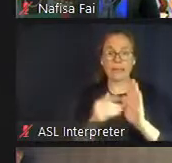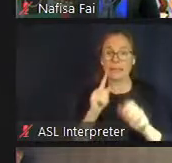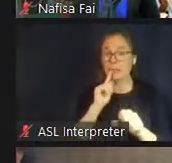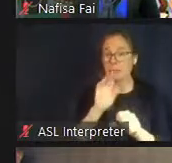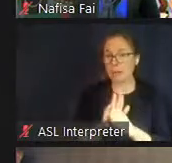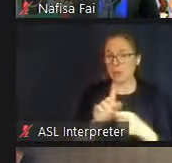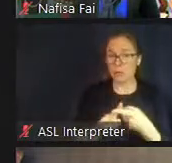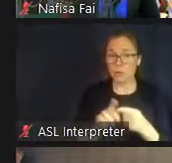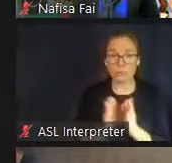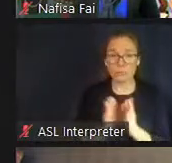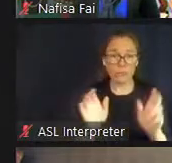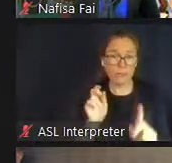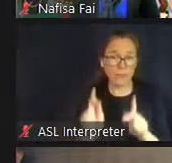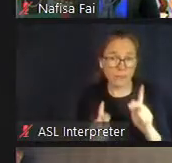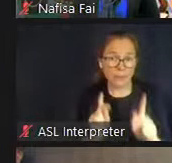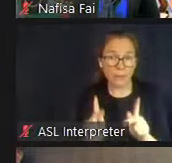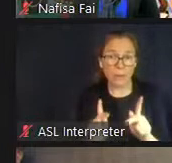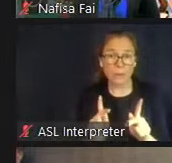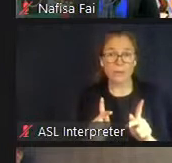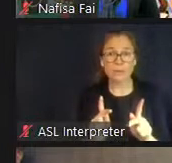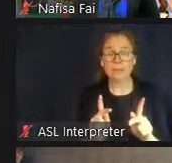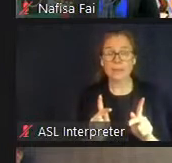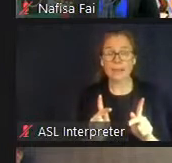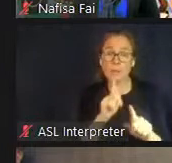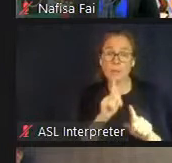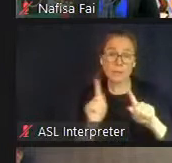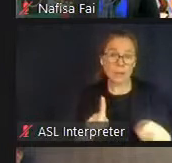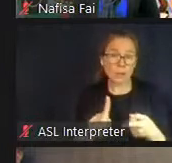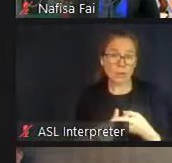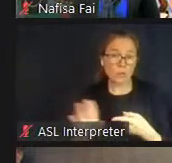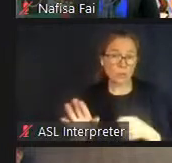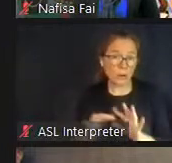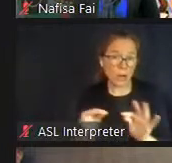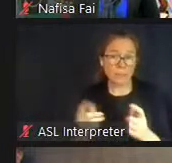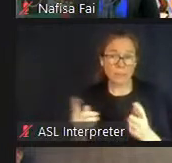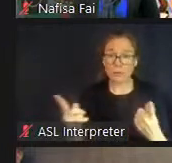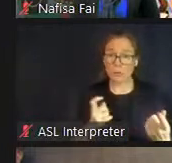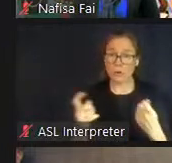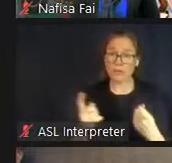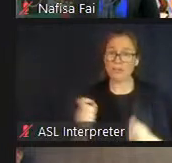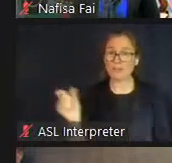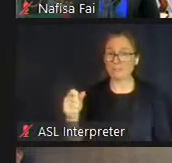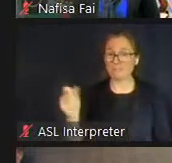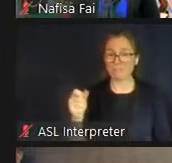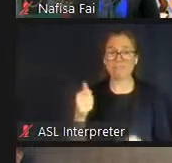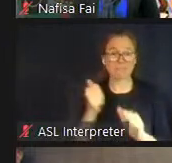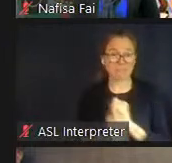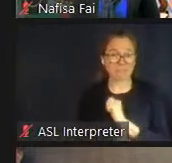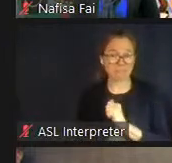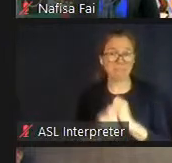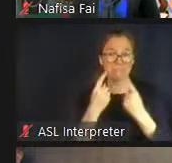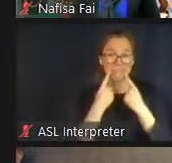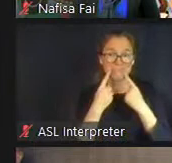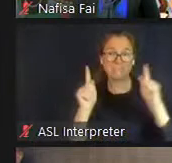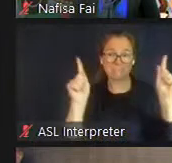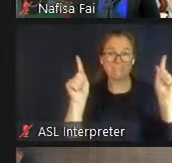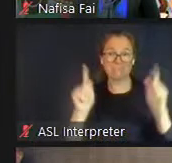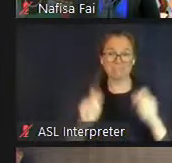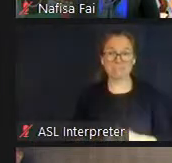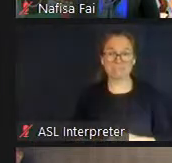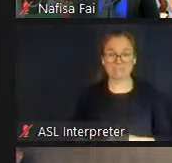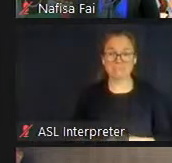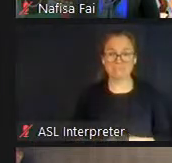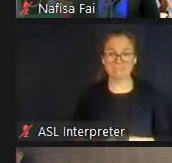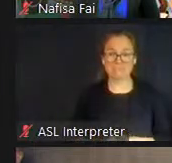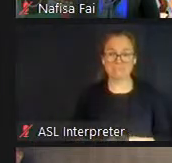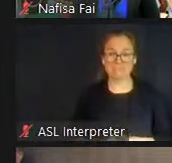and getting responses to comments and questions was very much there. And if your part of